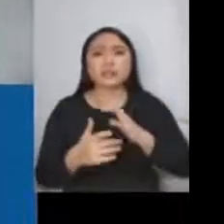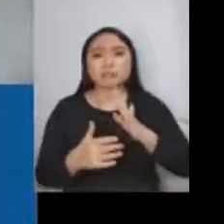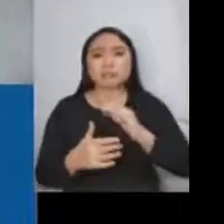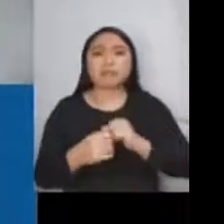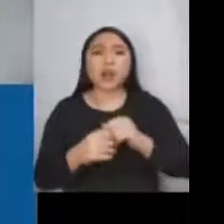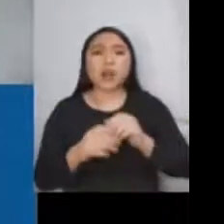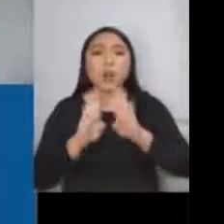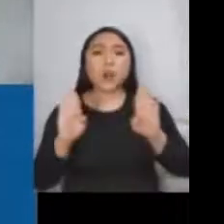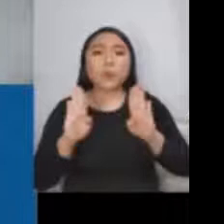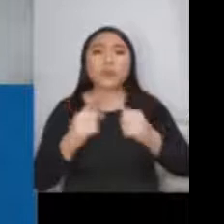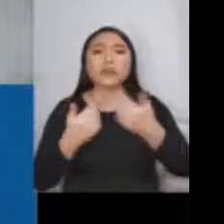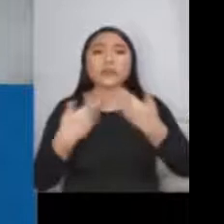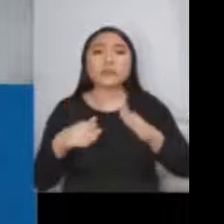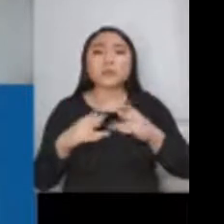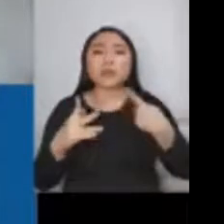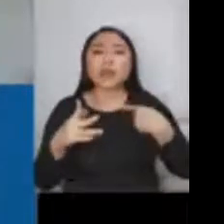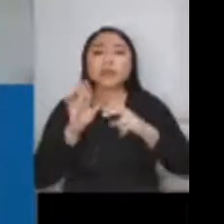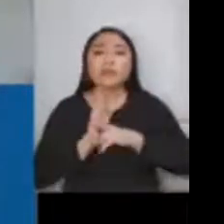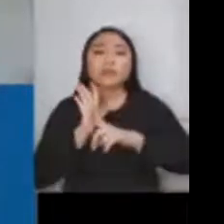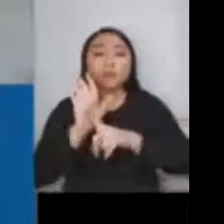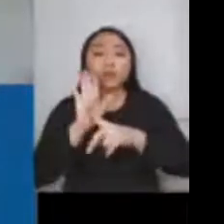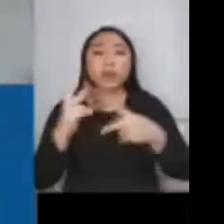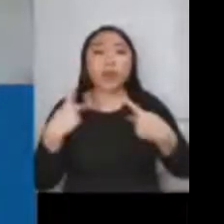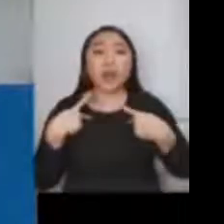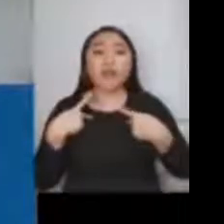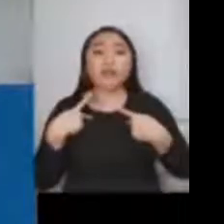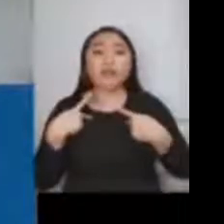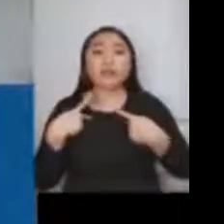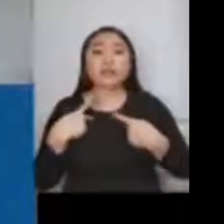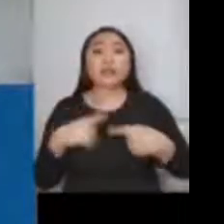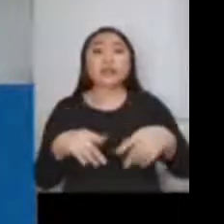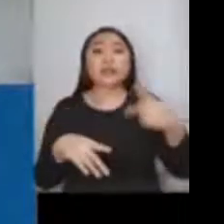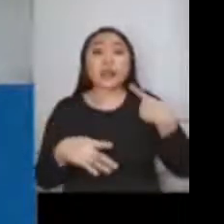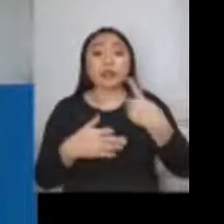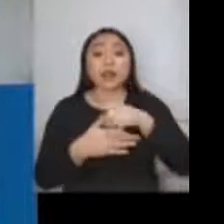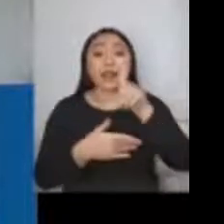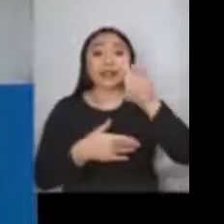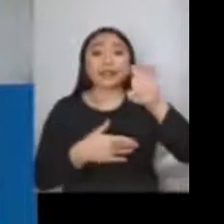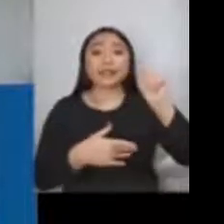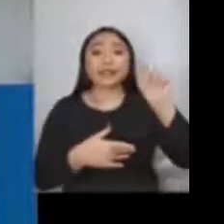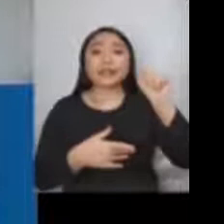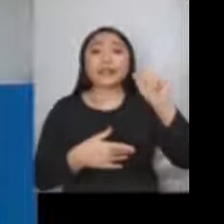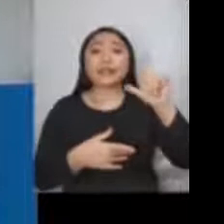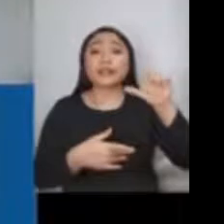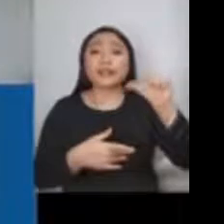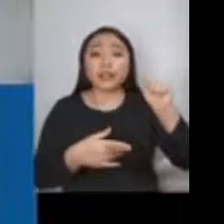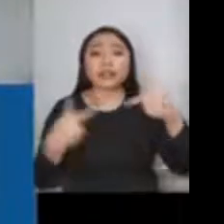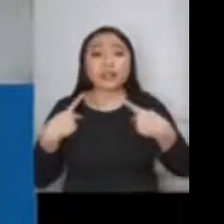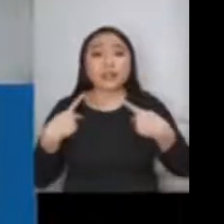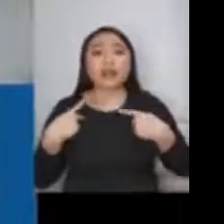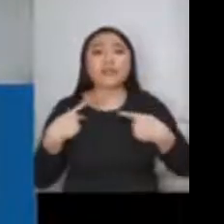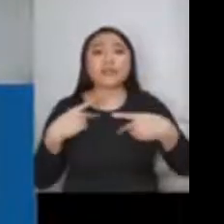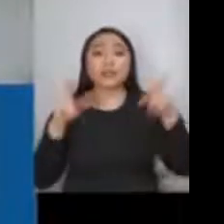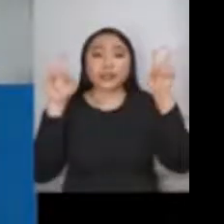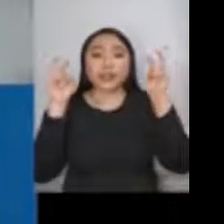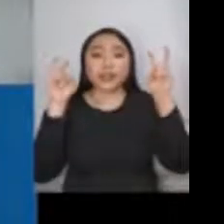open the title. Okay, and then this will appear. This is the bibliographic details of the material. Now